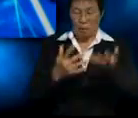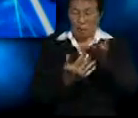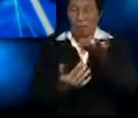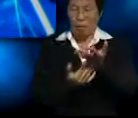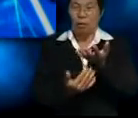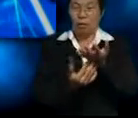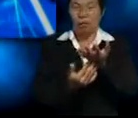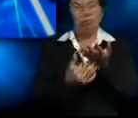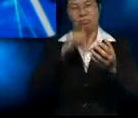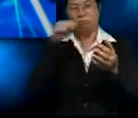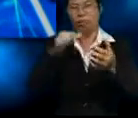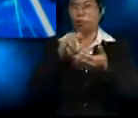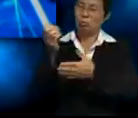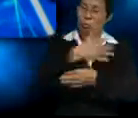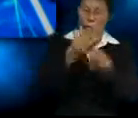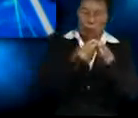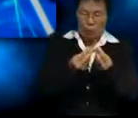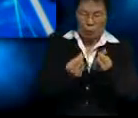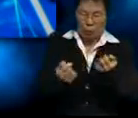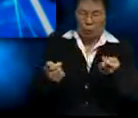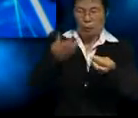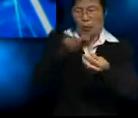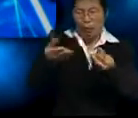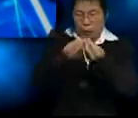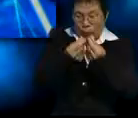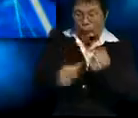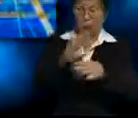Boiling does not remove dissolved substances.